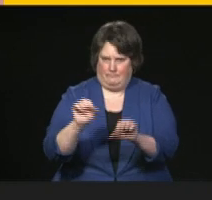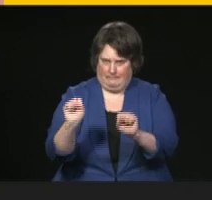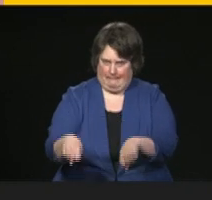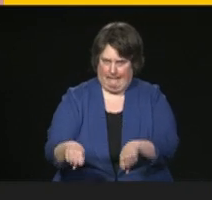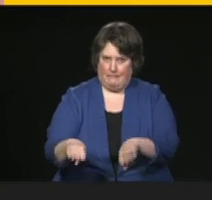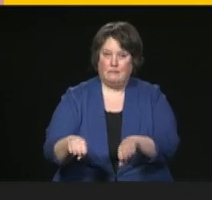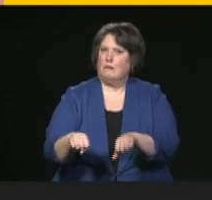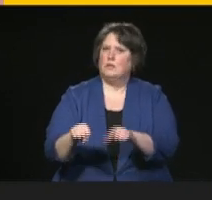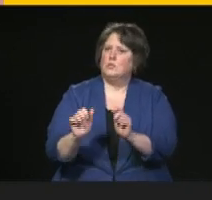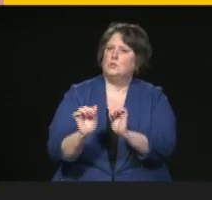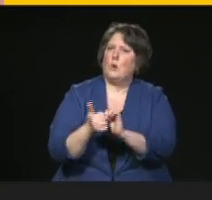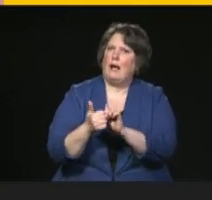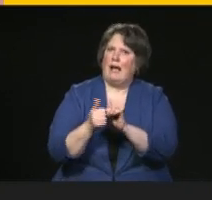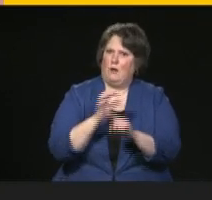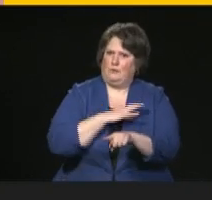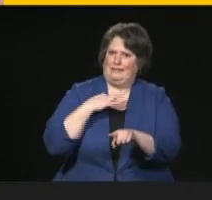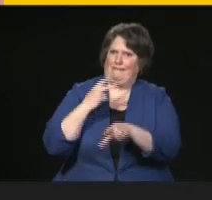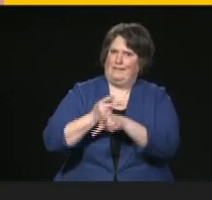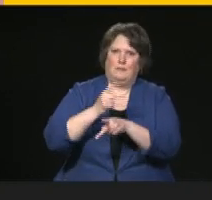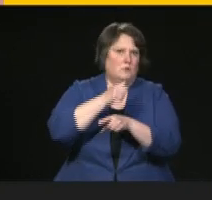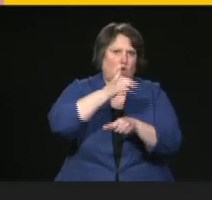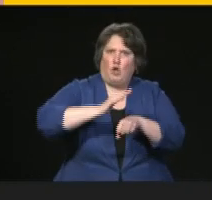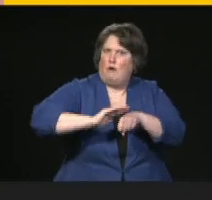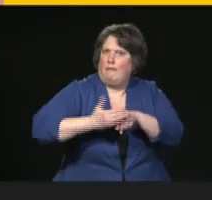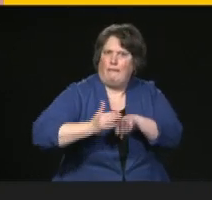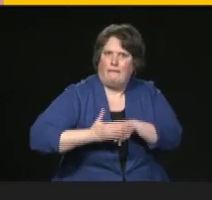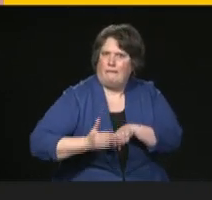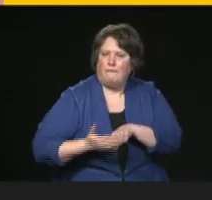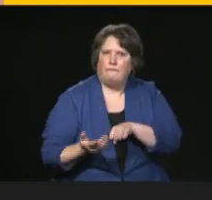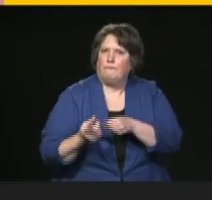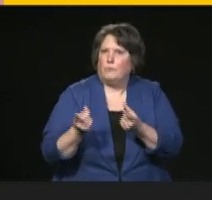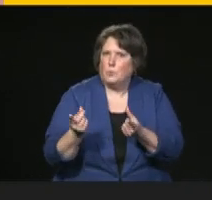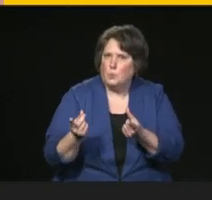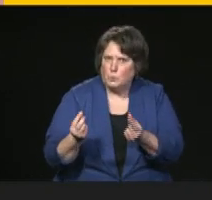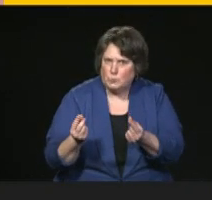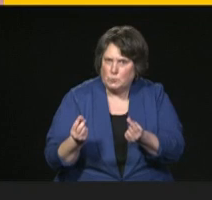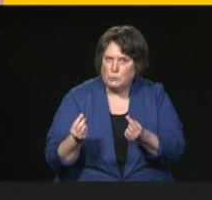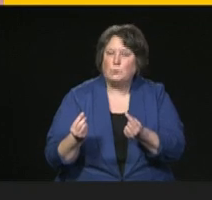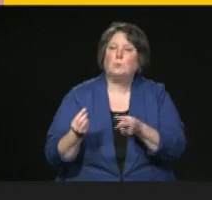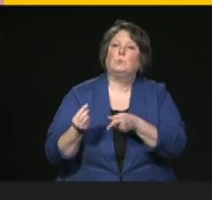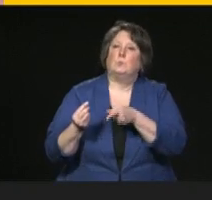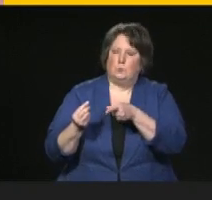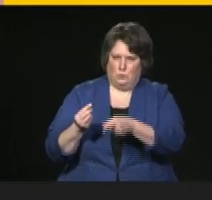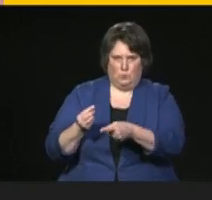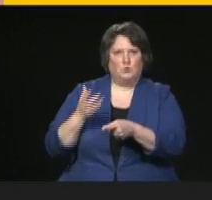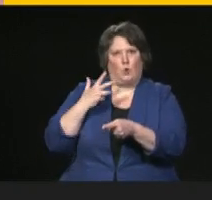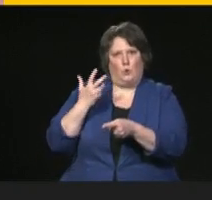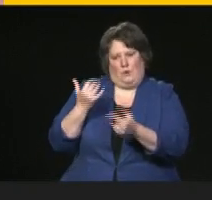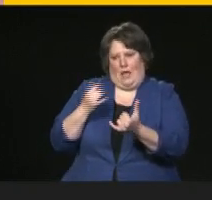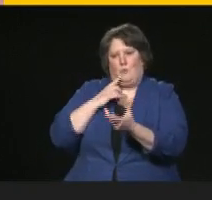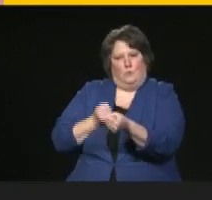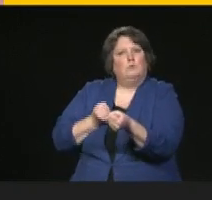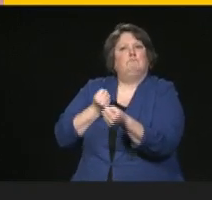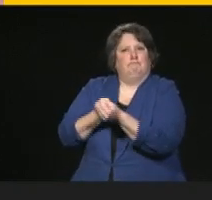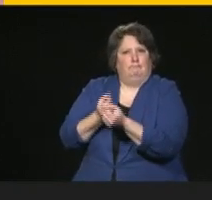employers will be able to keep their ability to keep paying employees' wages in coming weeks,